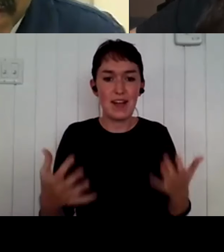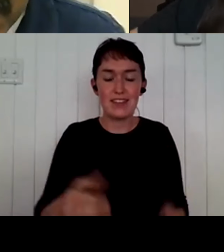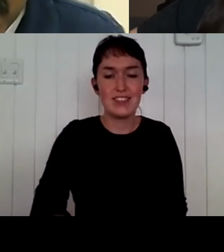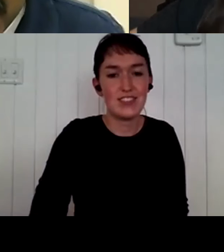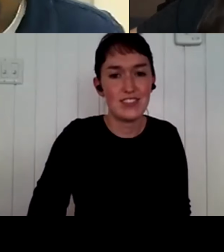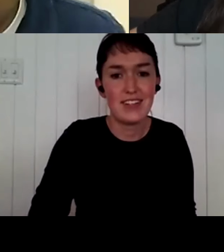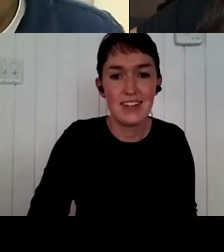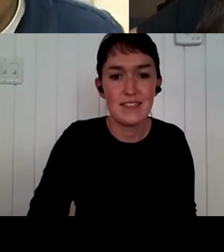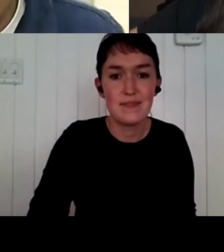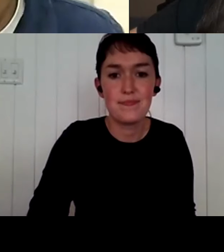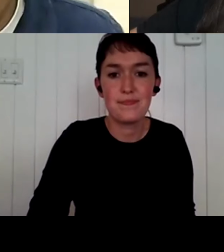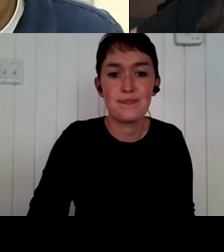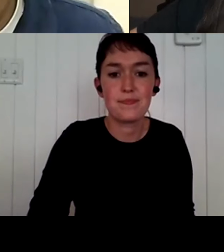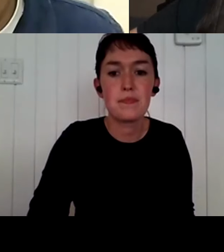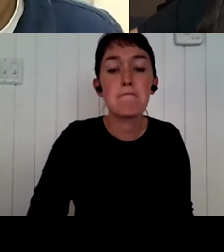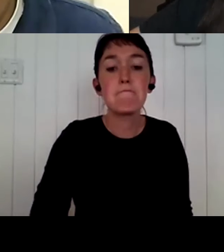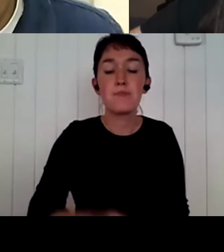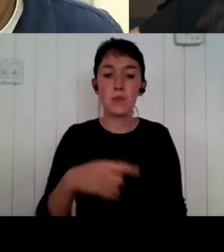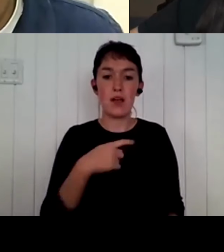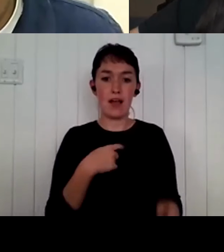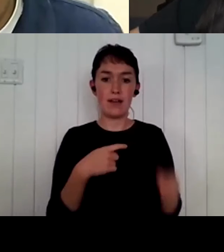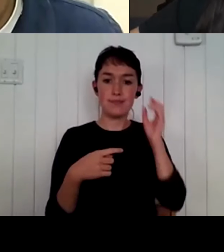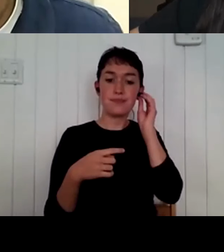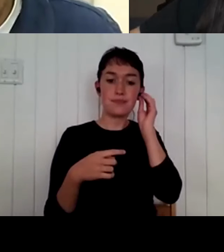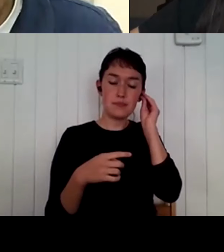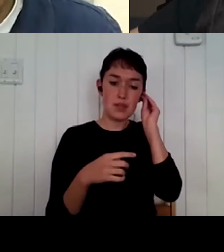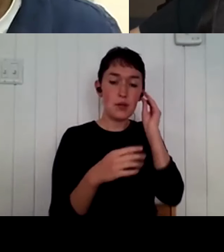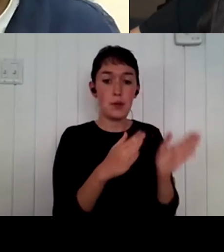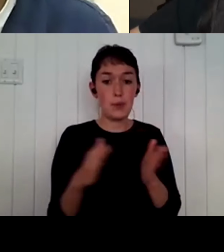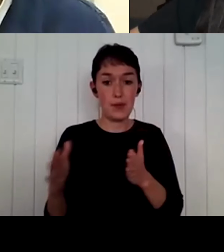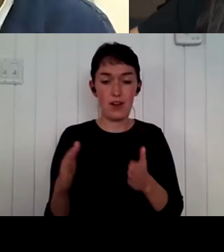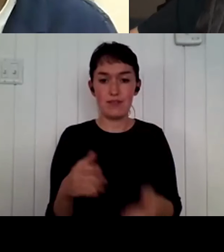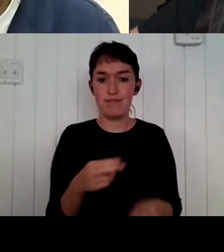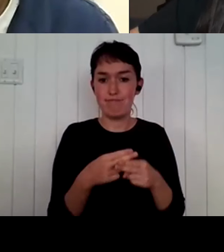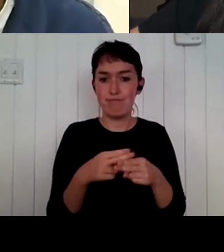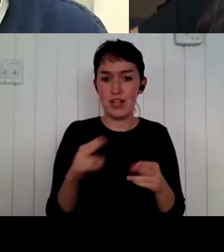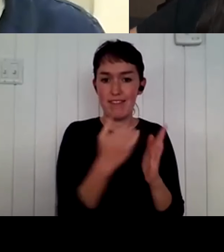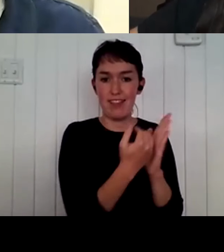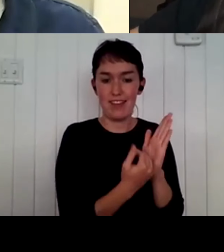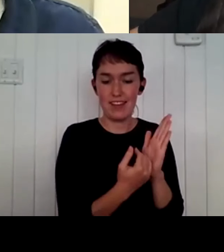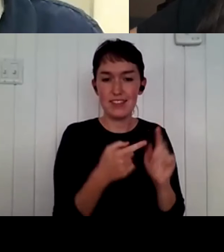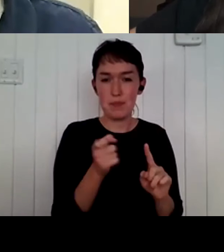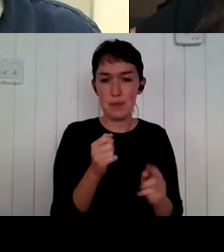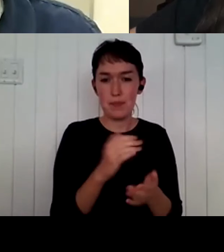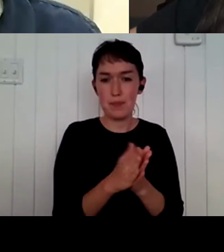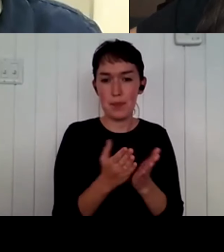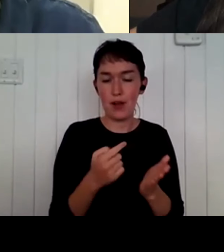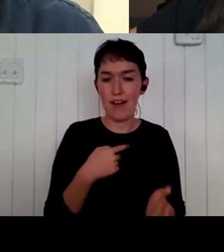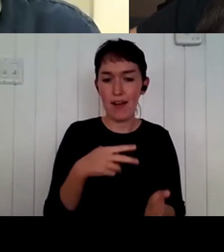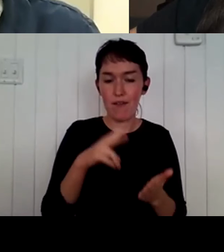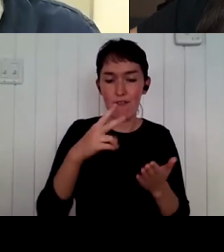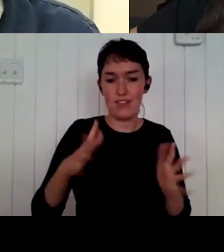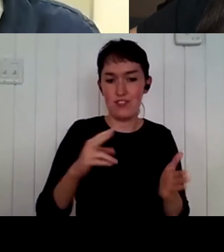I prepared just like the briefest of lists from a book I read from another